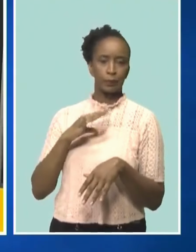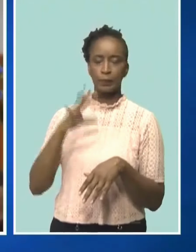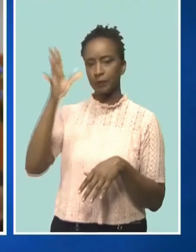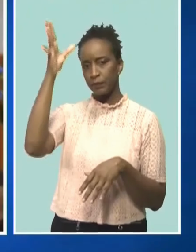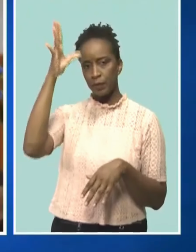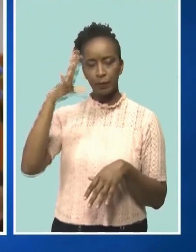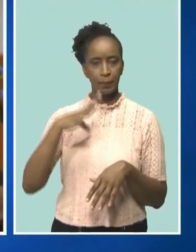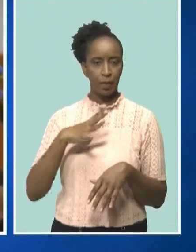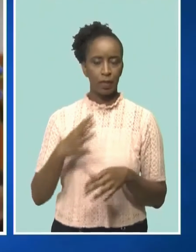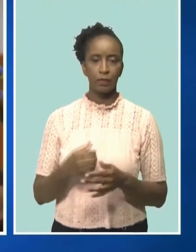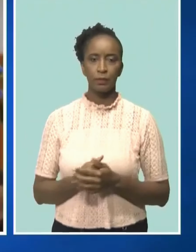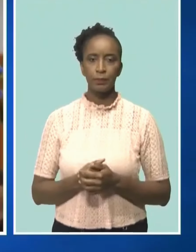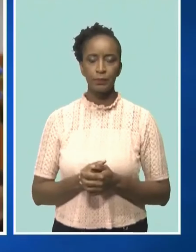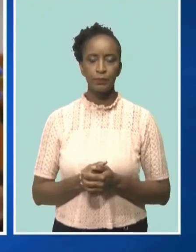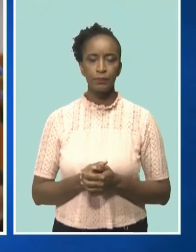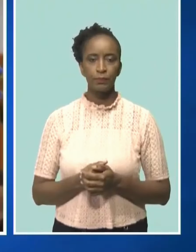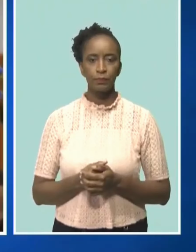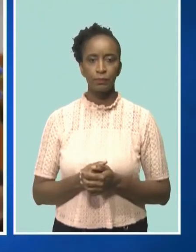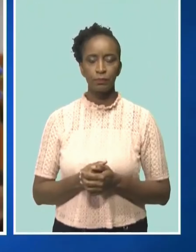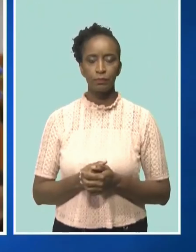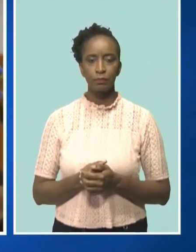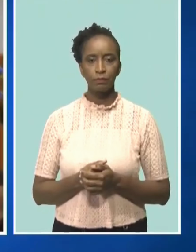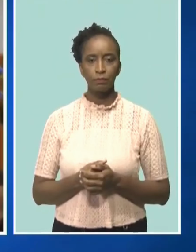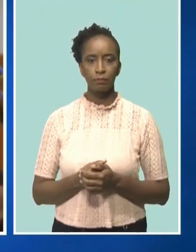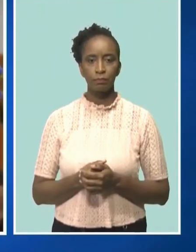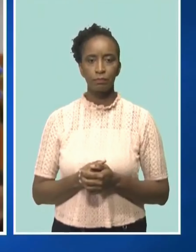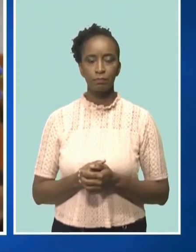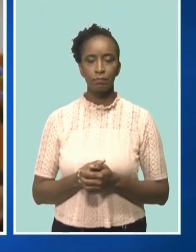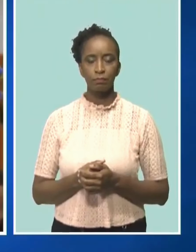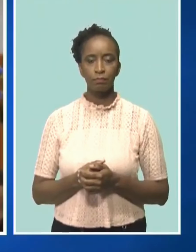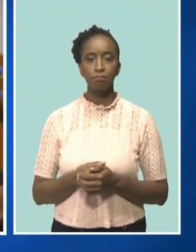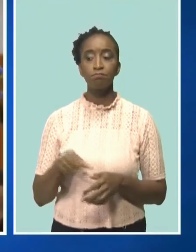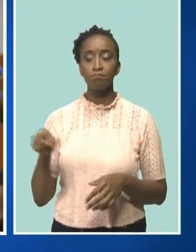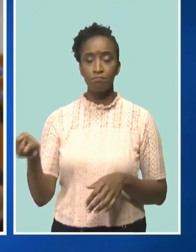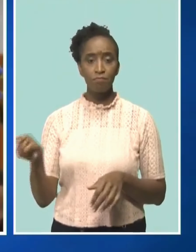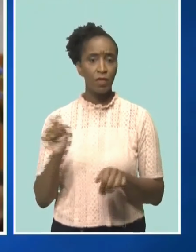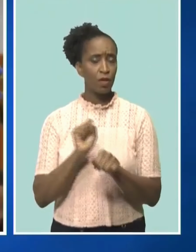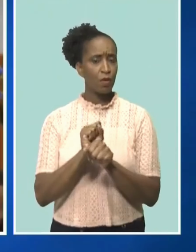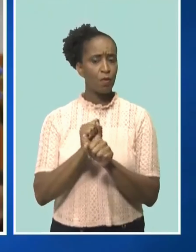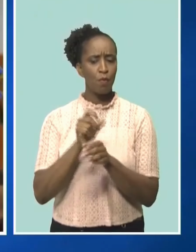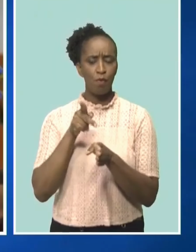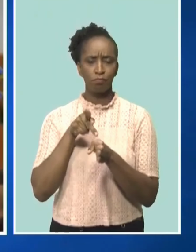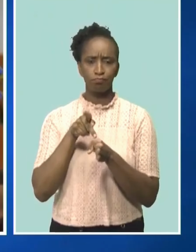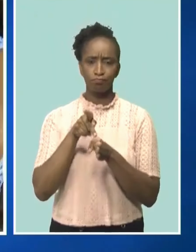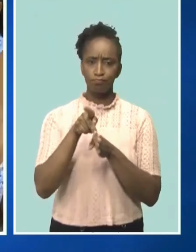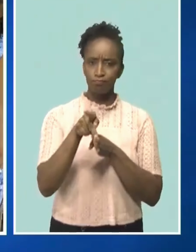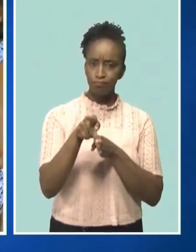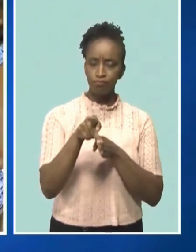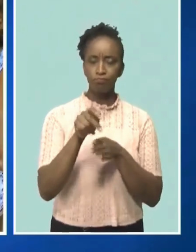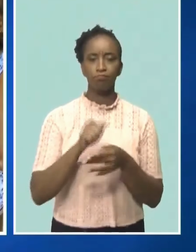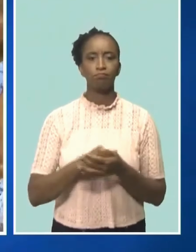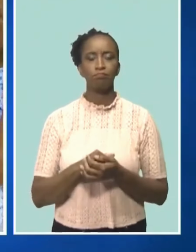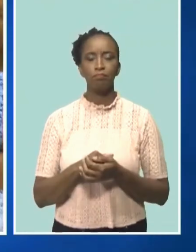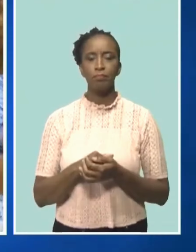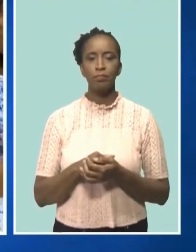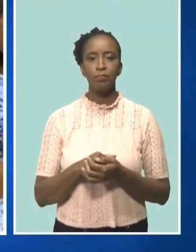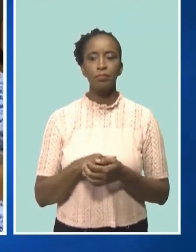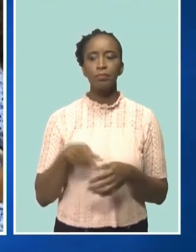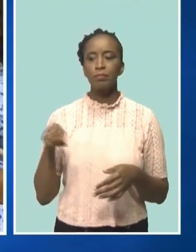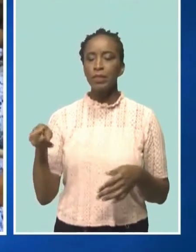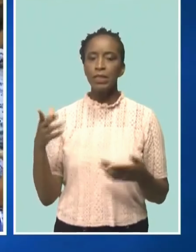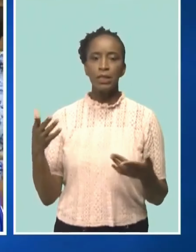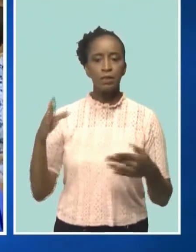man. A professional and loyal police officer, a son, a father, a